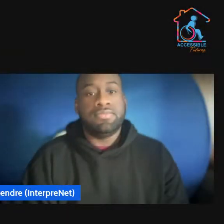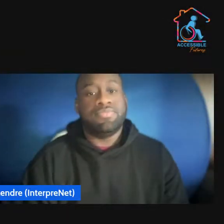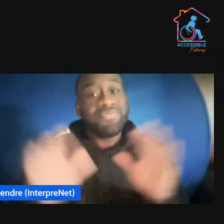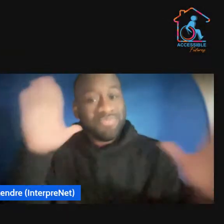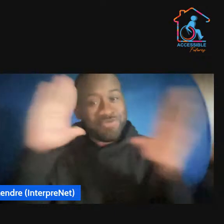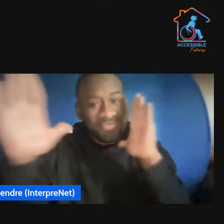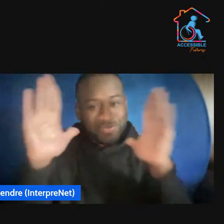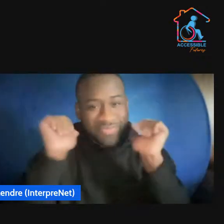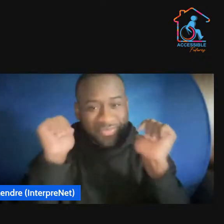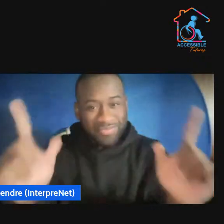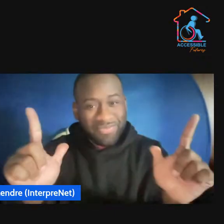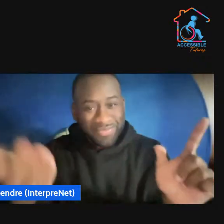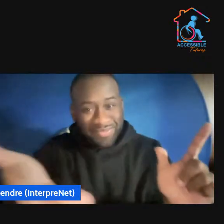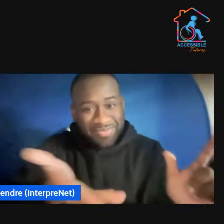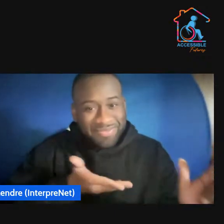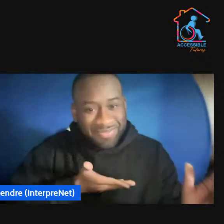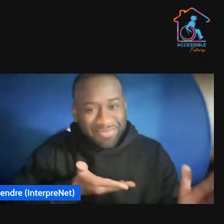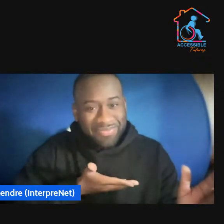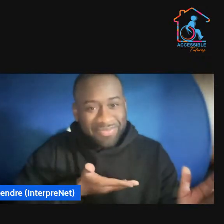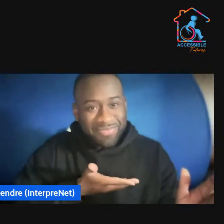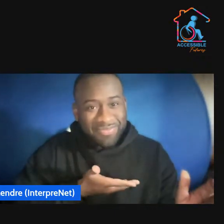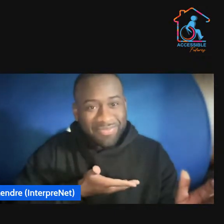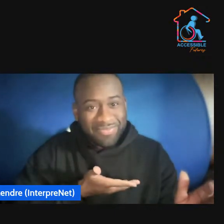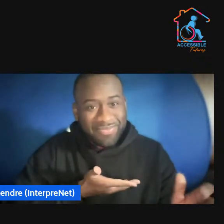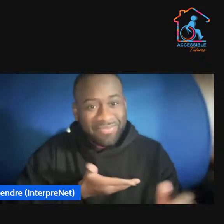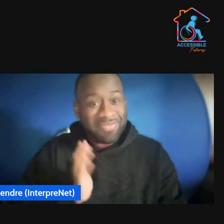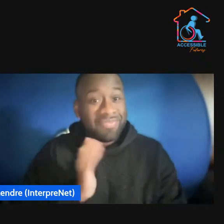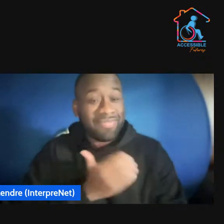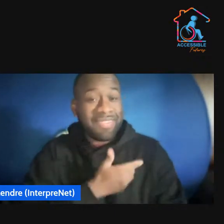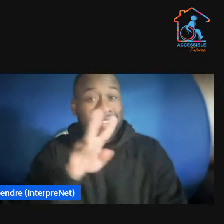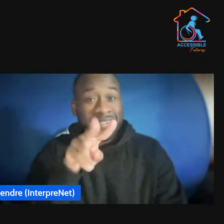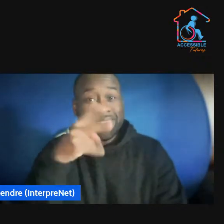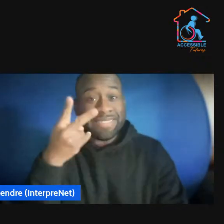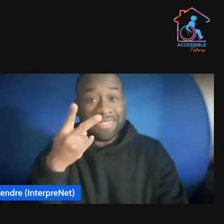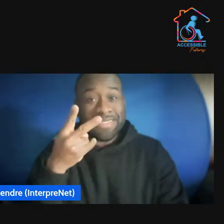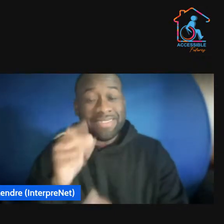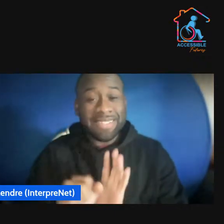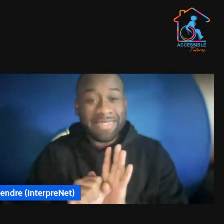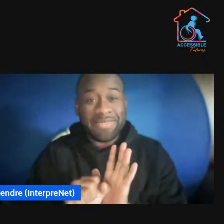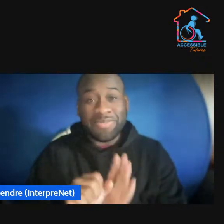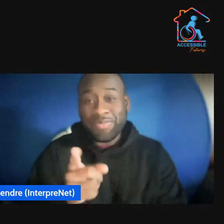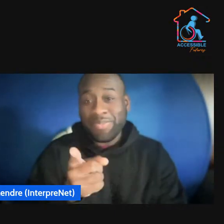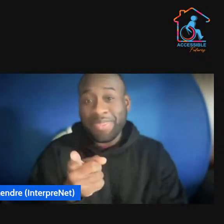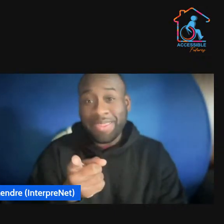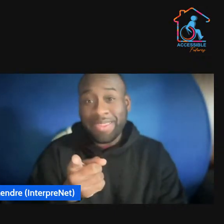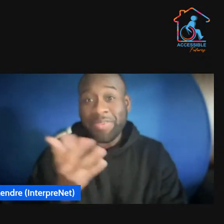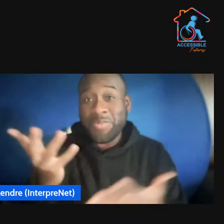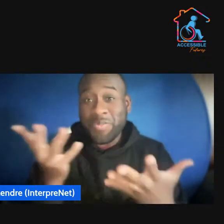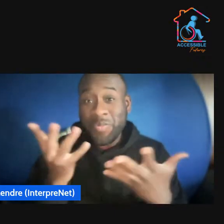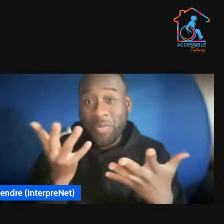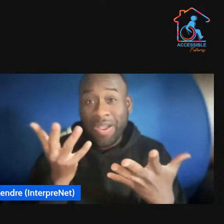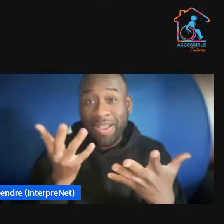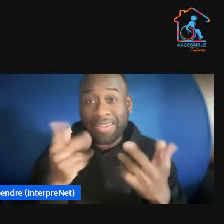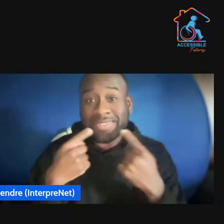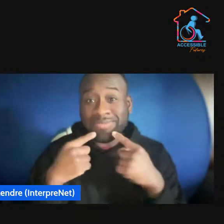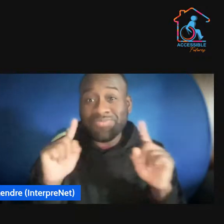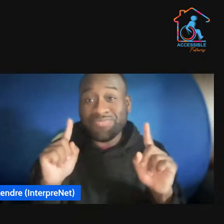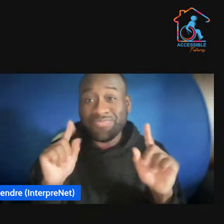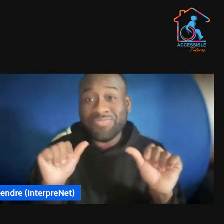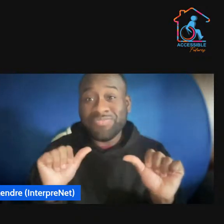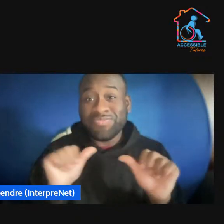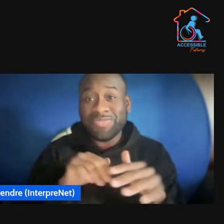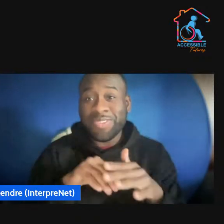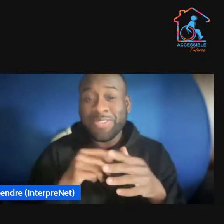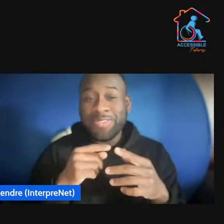Hi, everyone. Welcome to our second episode of Accessible Futures Live. I am